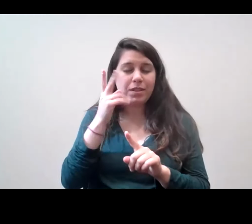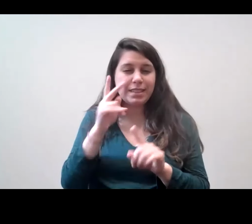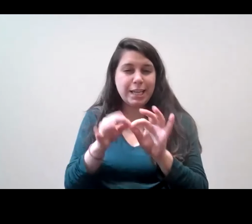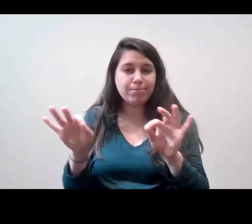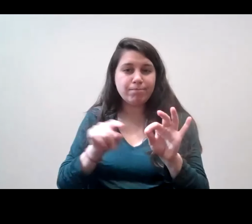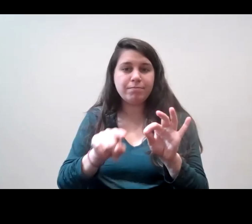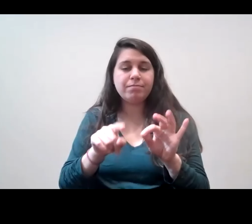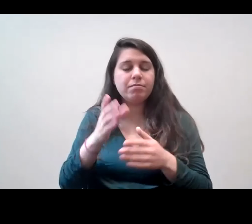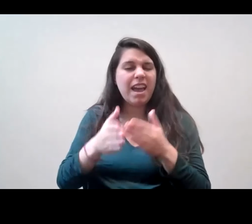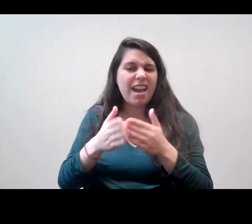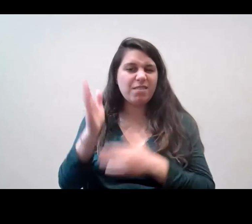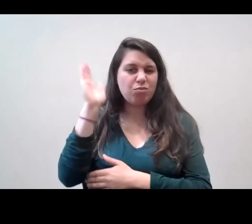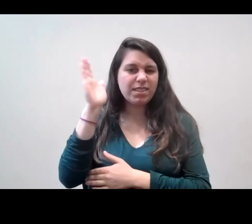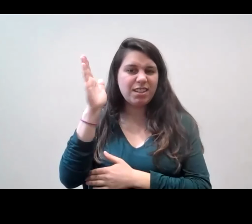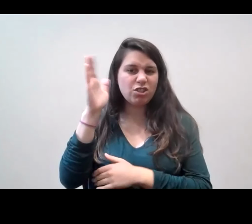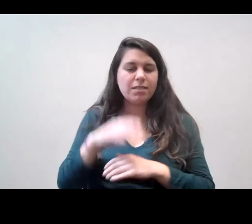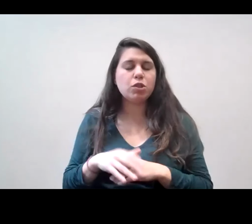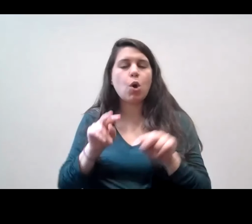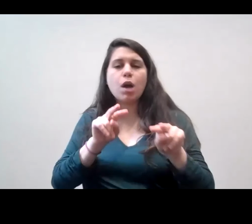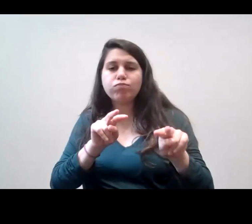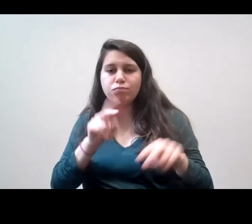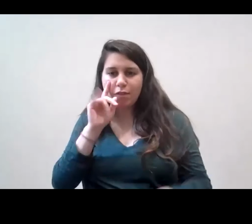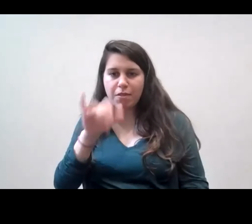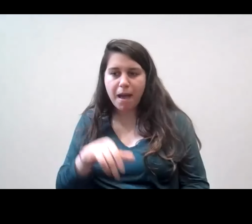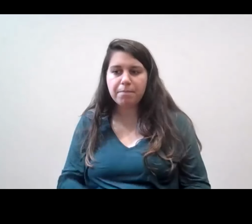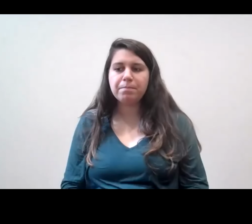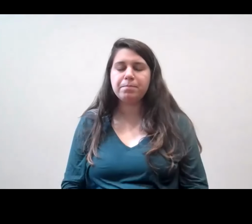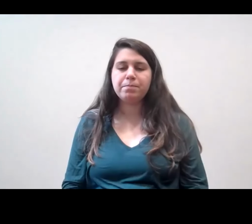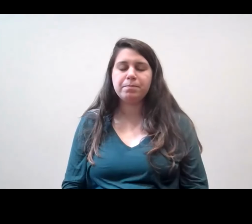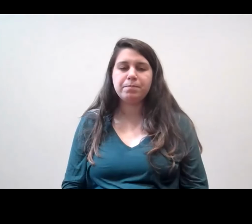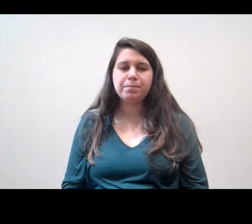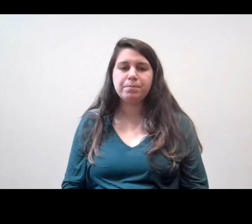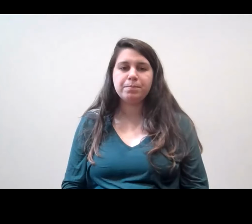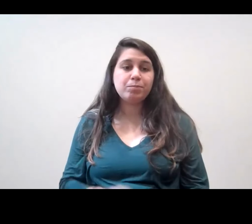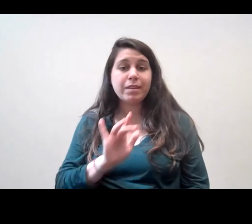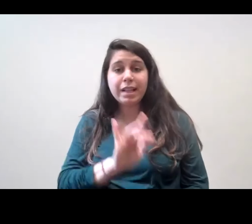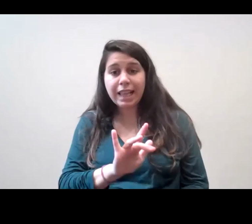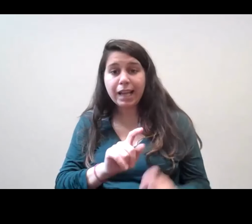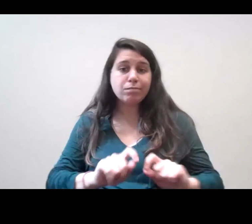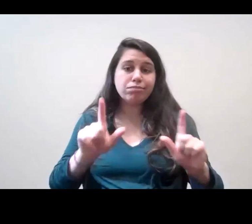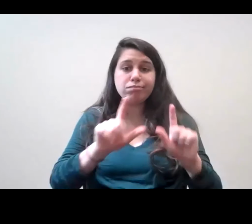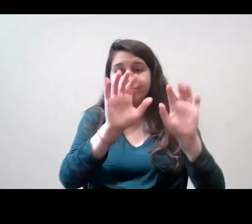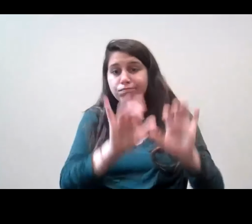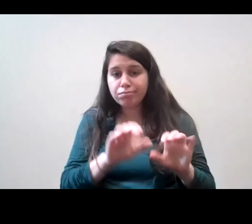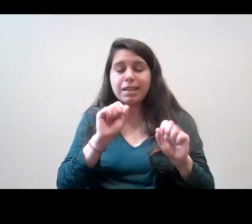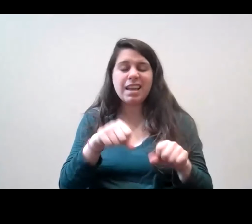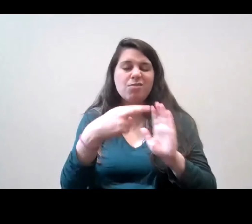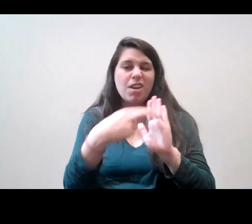the end of the presentation today, so keep an eye out for that. If you click on that, you can fill that out and be registered for CE